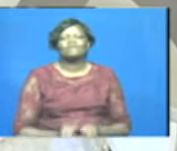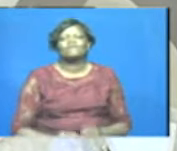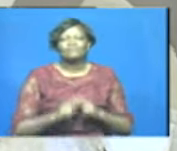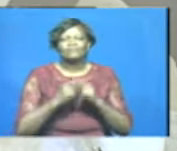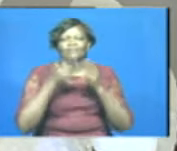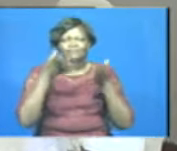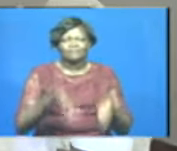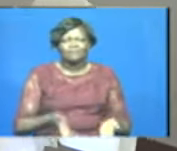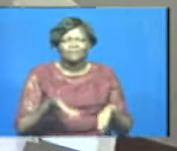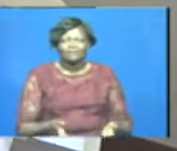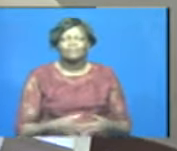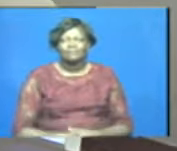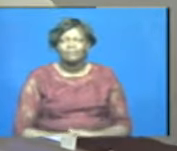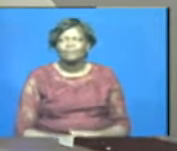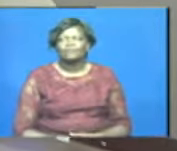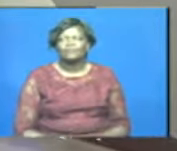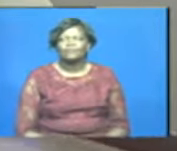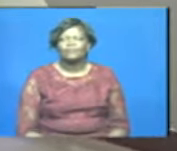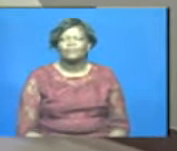now.